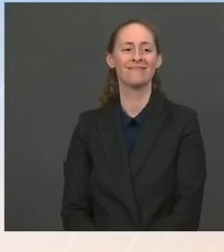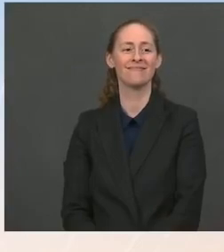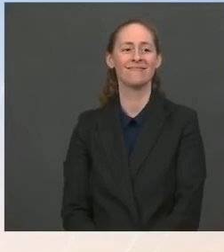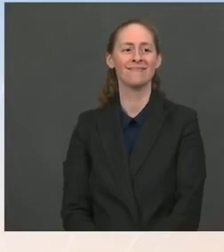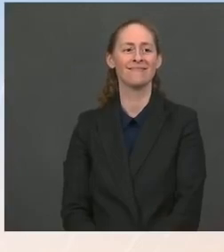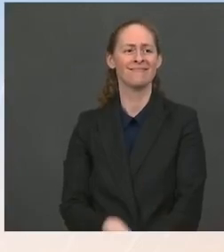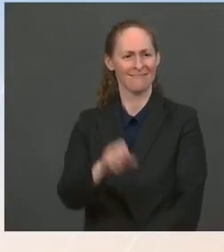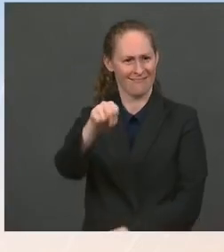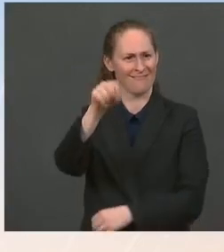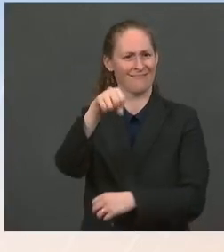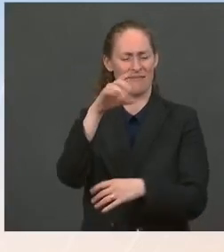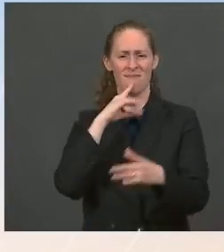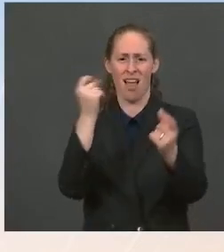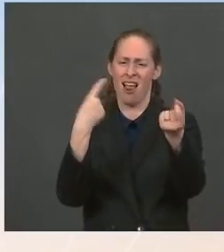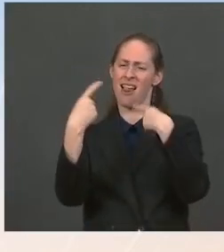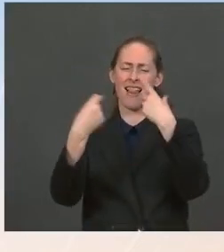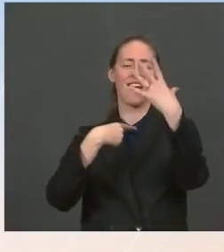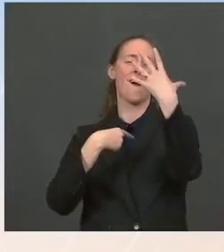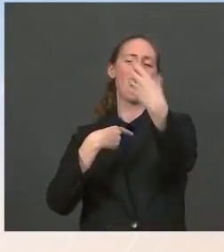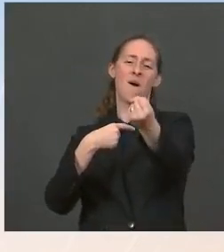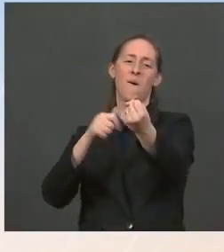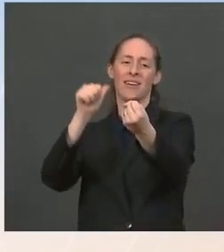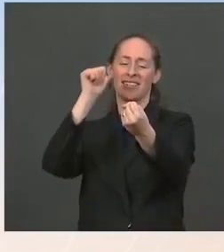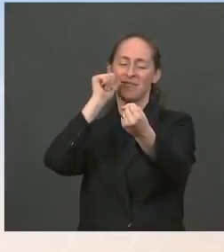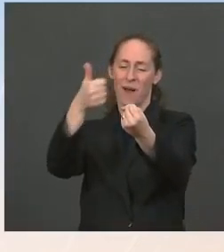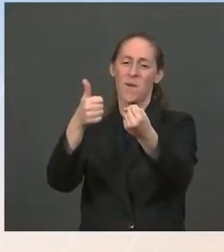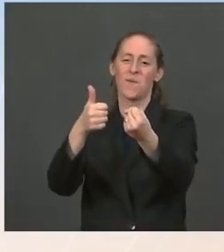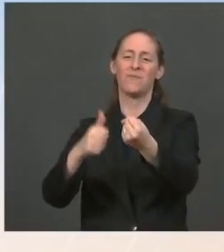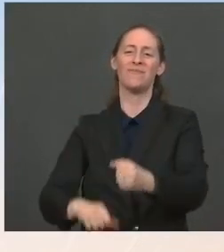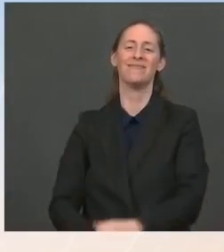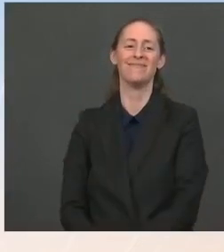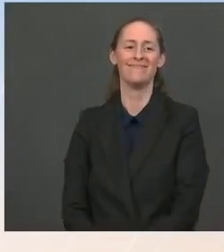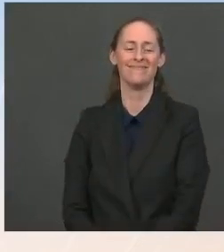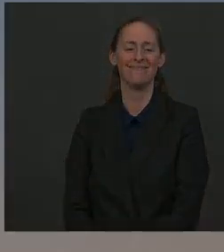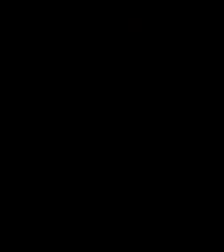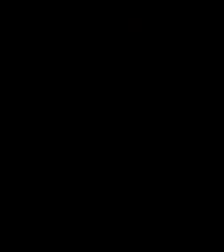Tomorrow, guys. Tomorrow. I'll hit the back tomorrow.